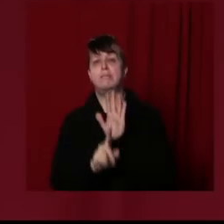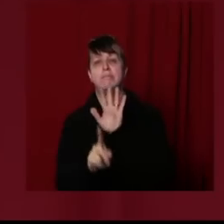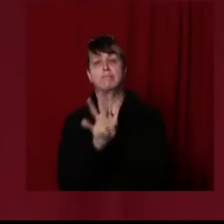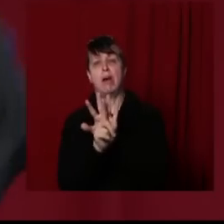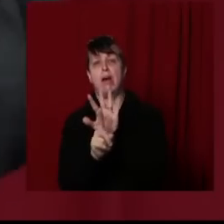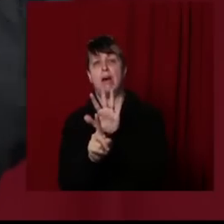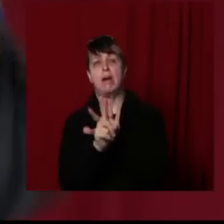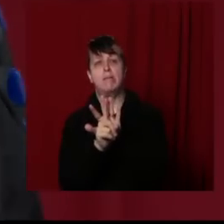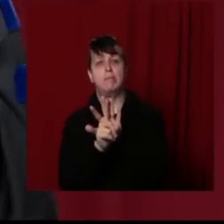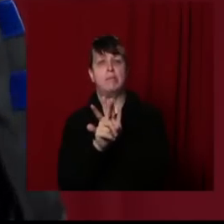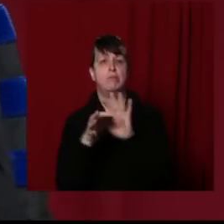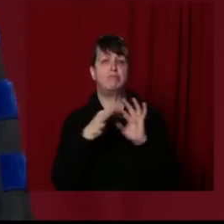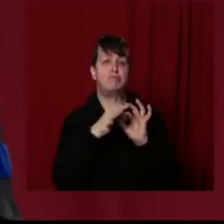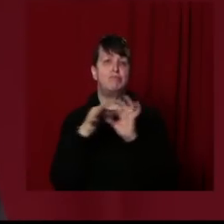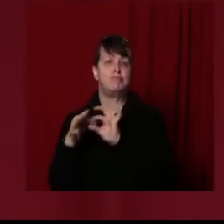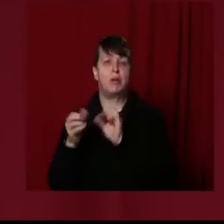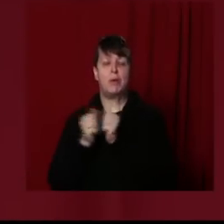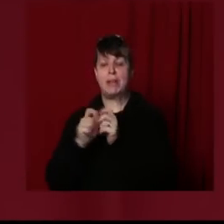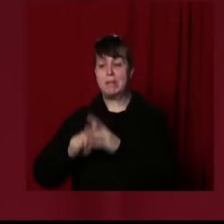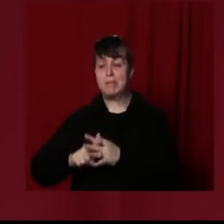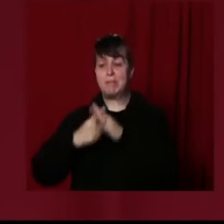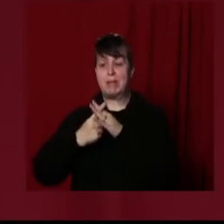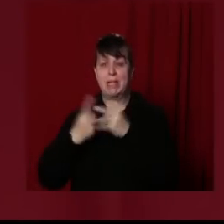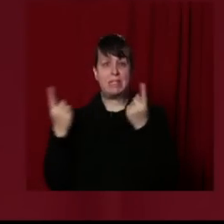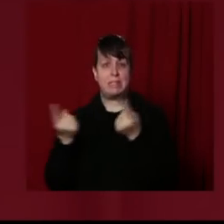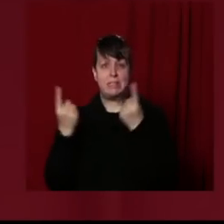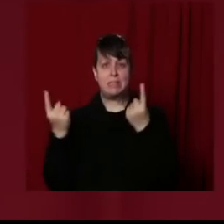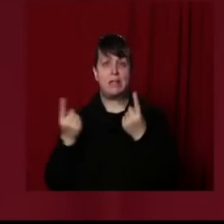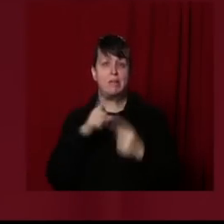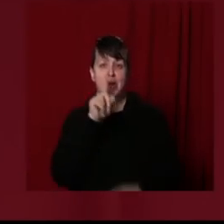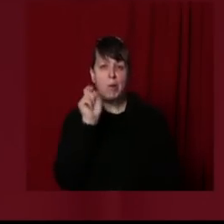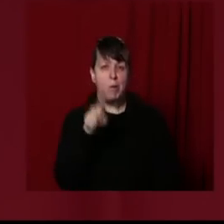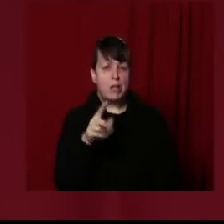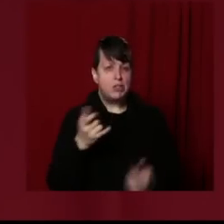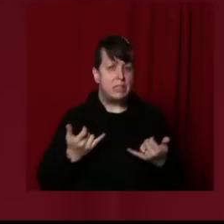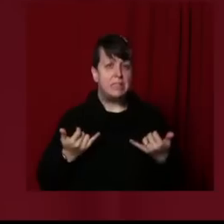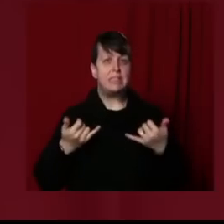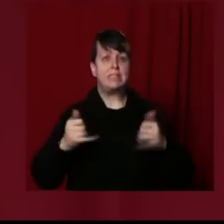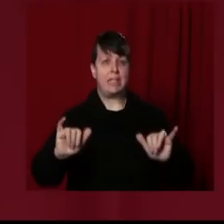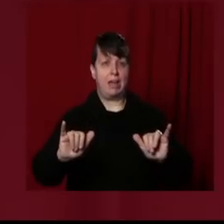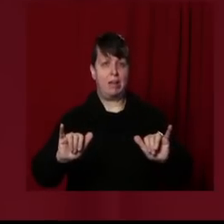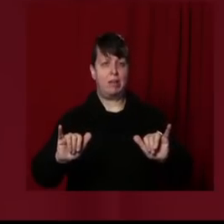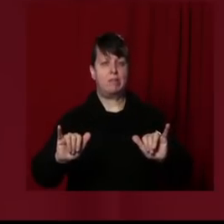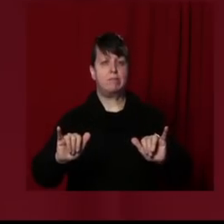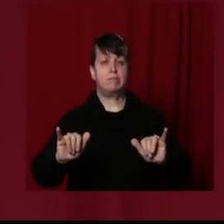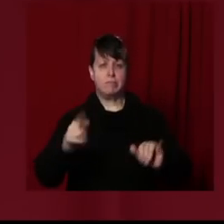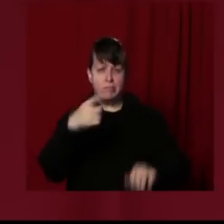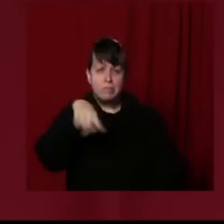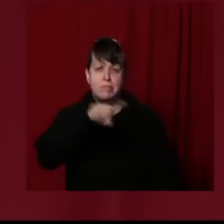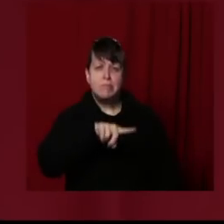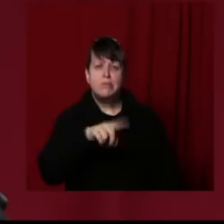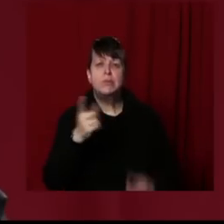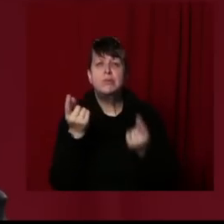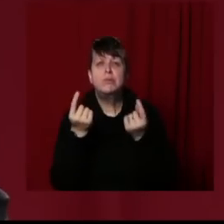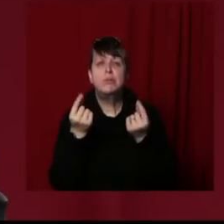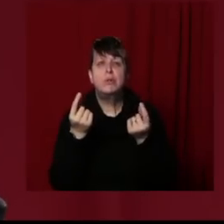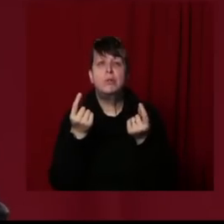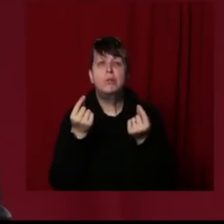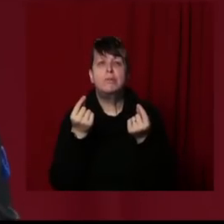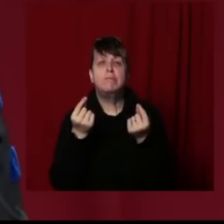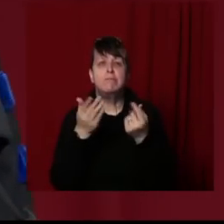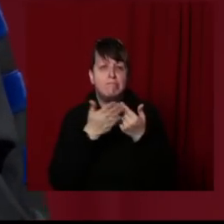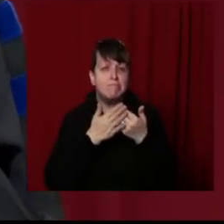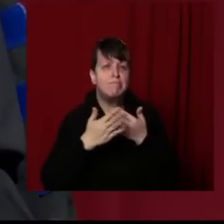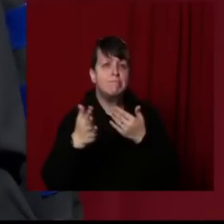common analogy for beginning something. So the question remains for you, what will you do with